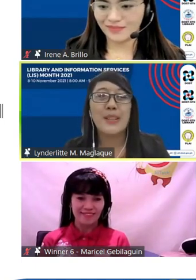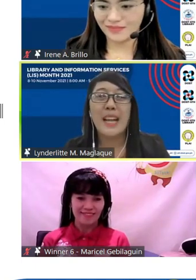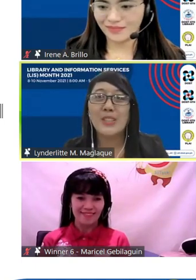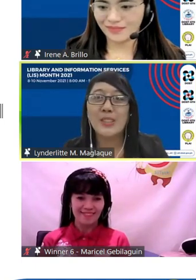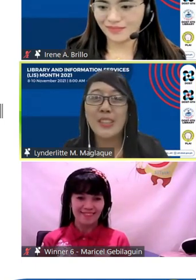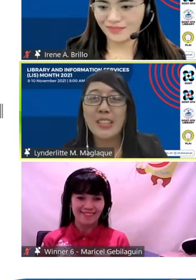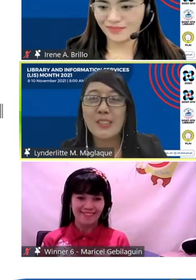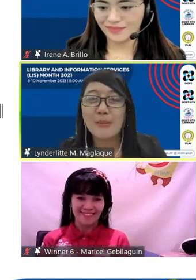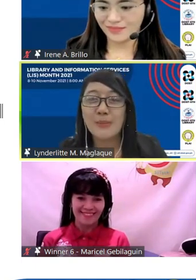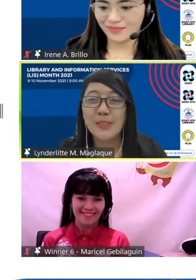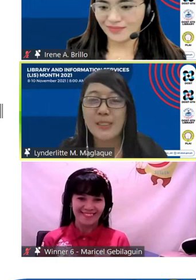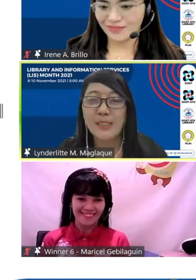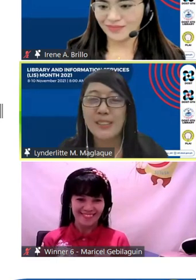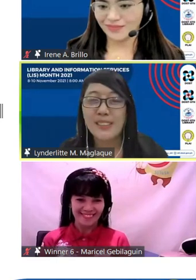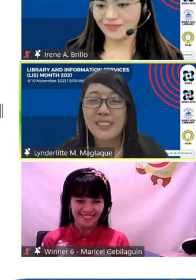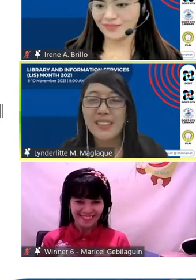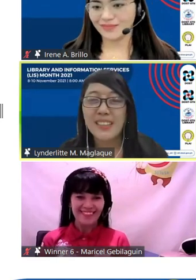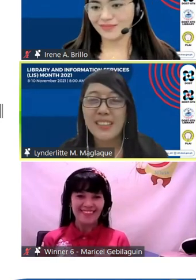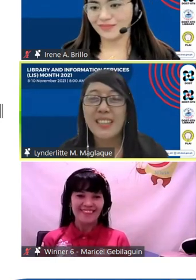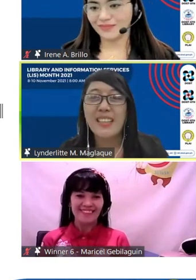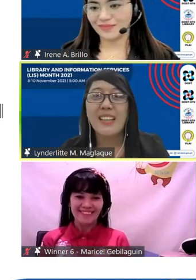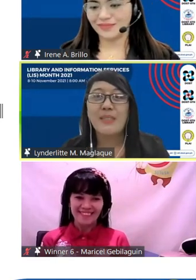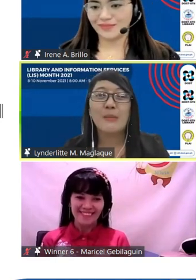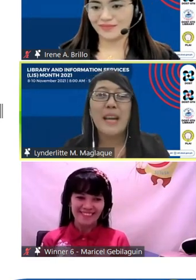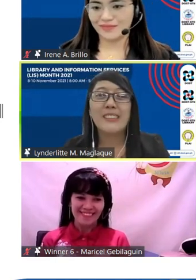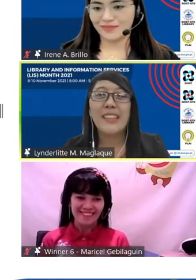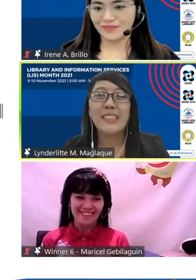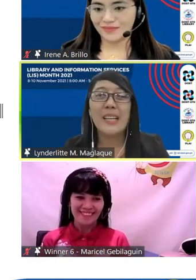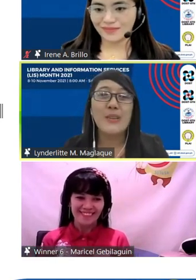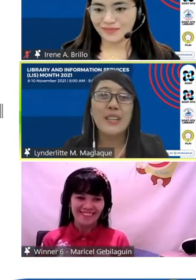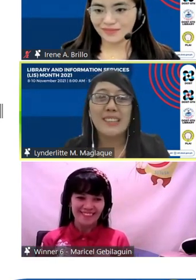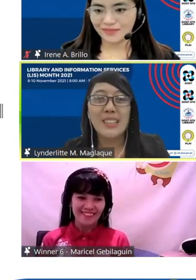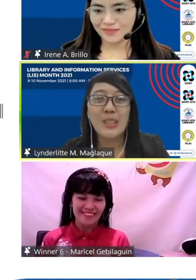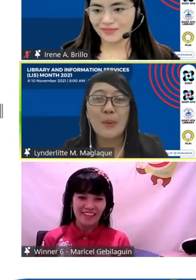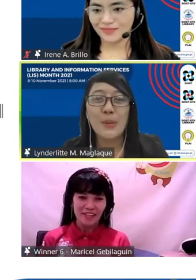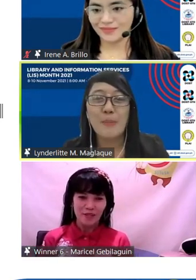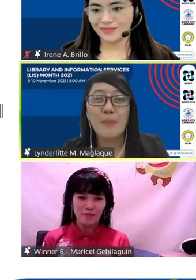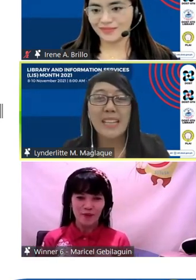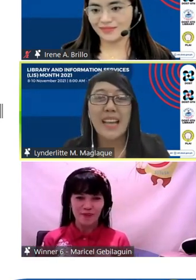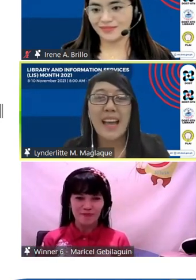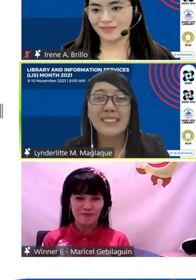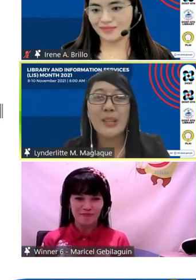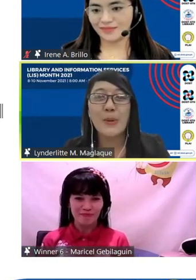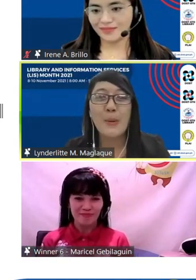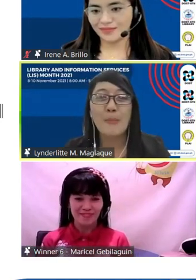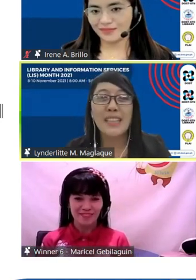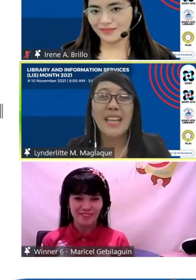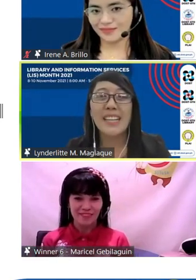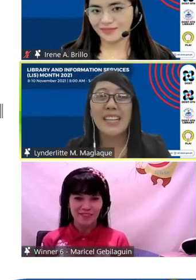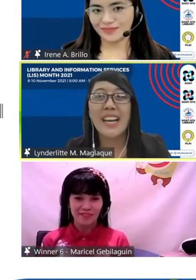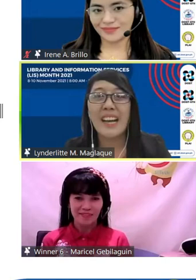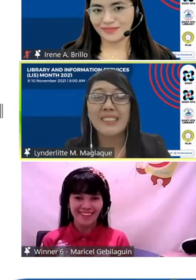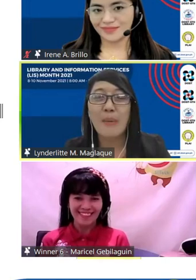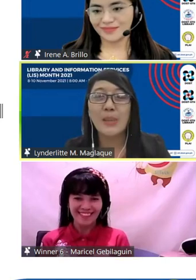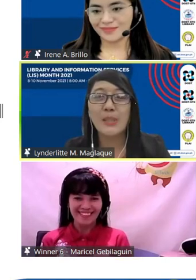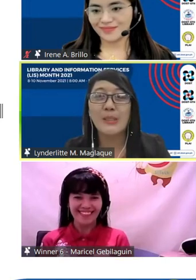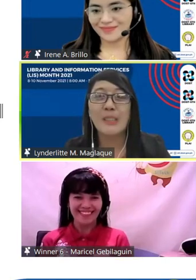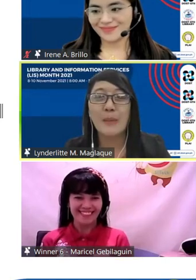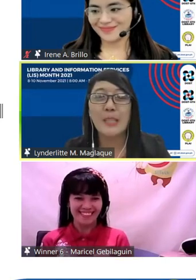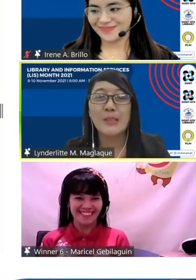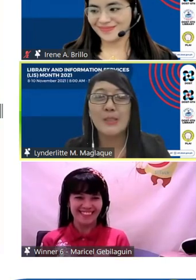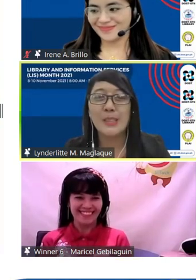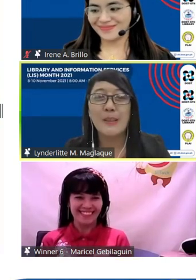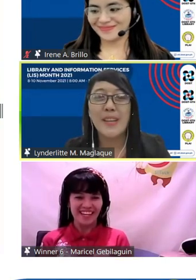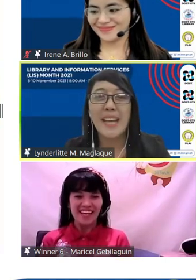Ma'am, congratulations po. Miss Maricel, tanong lang, sino po thank yung you bata? Po. Sino po yung bata na kasama niyo